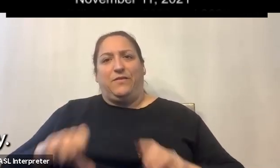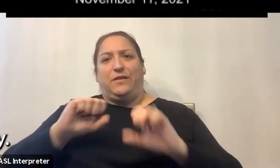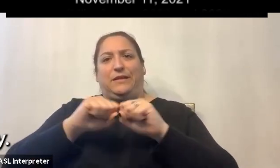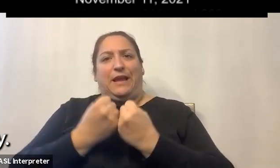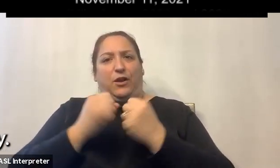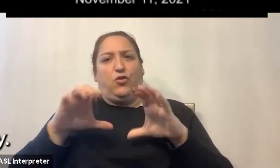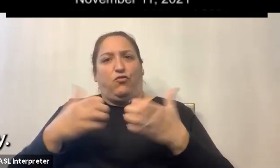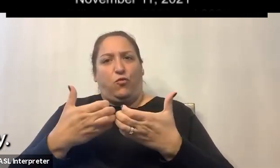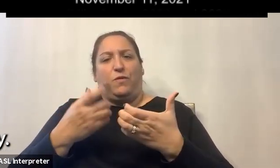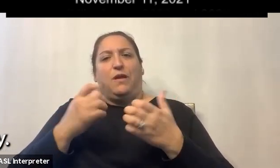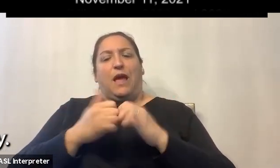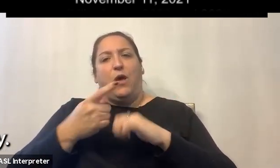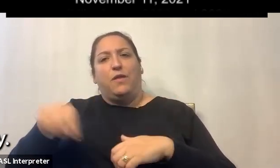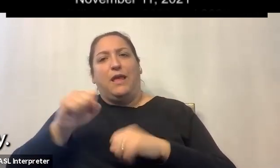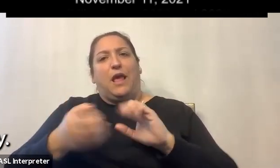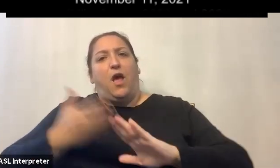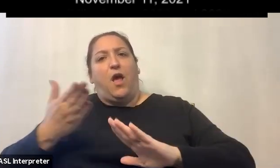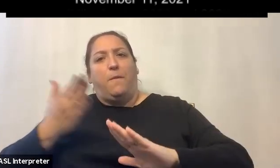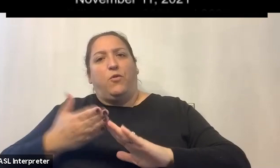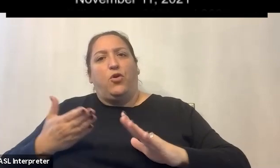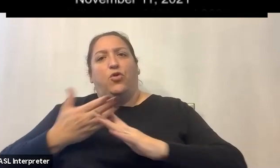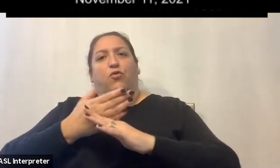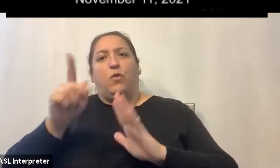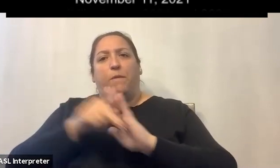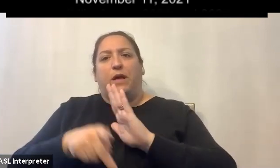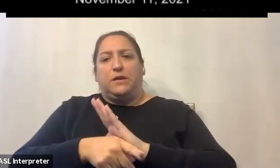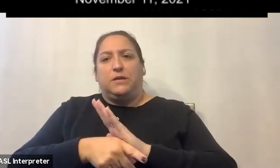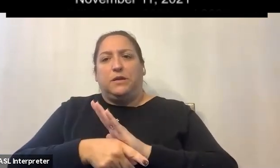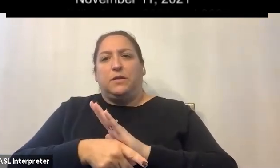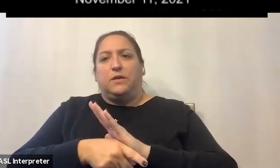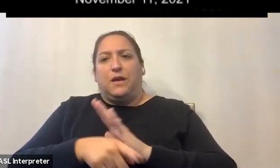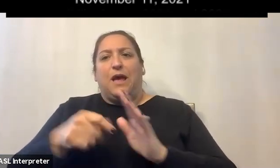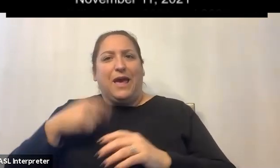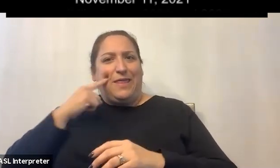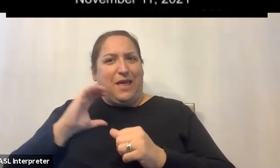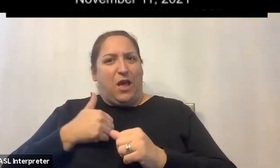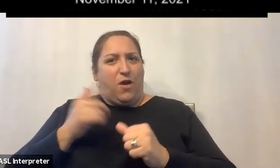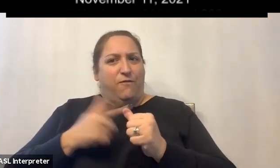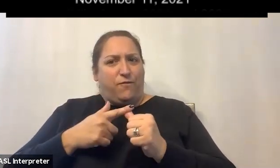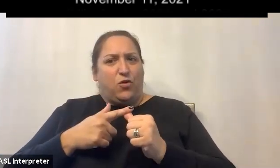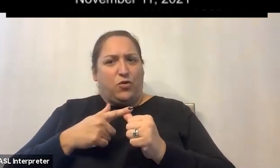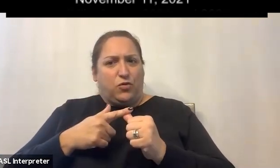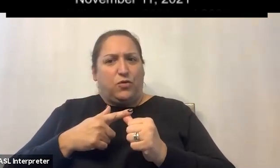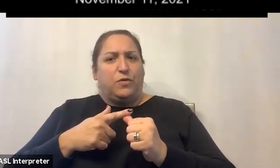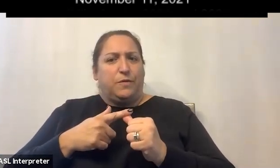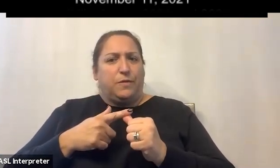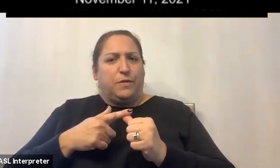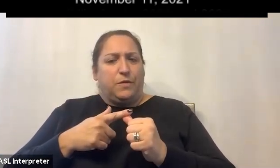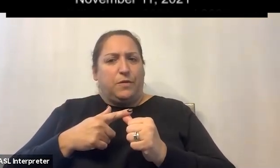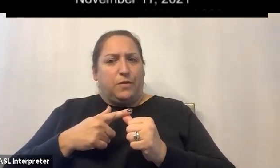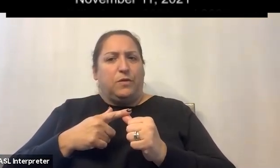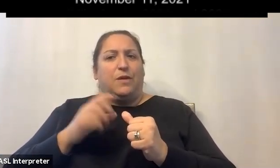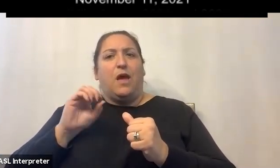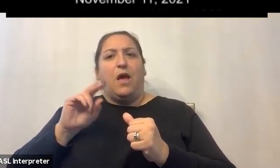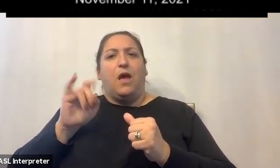groups can operate through policy. And I think our first port of call would be the Outer